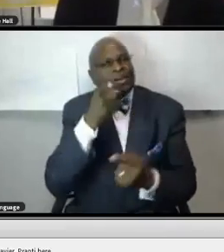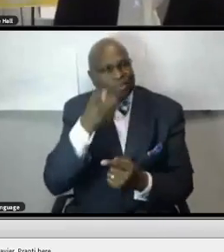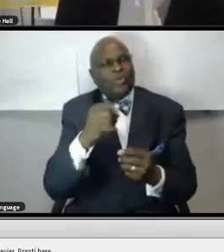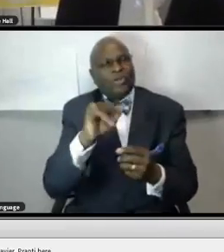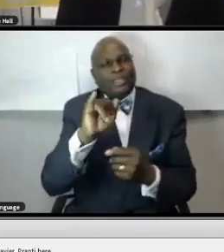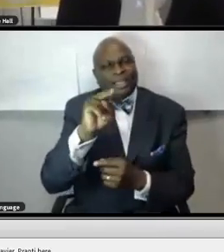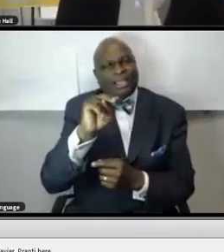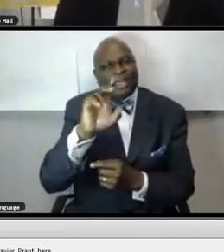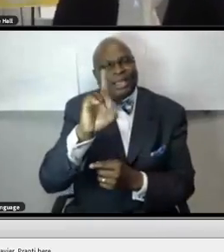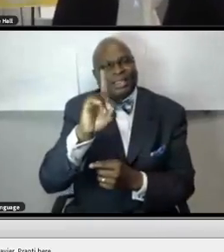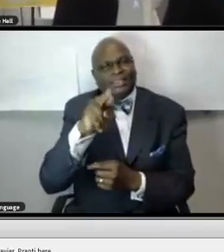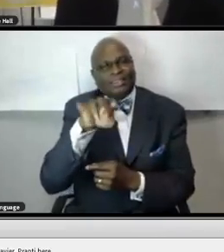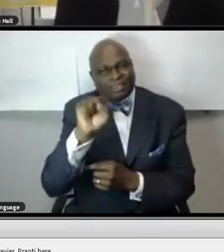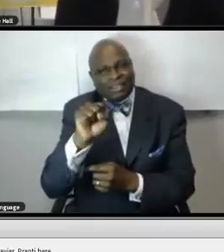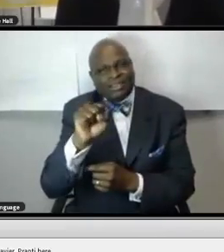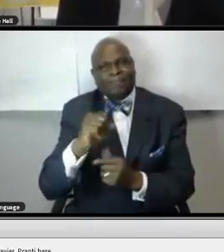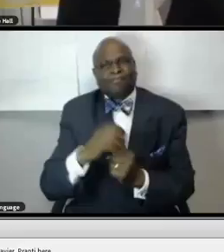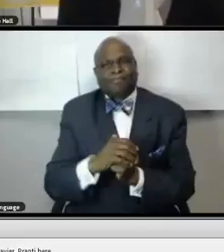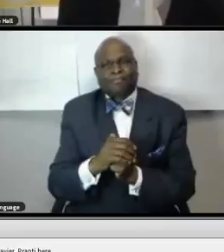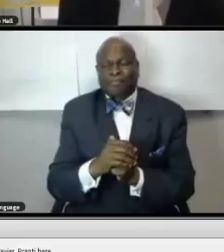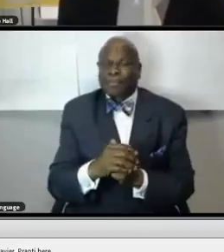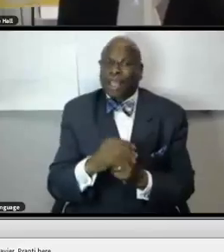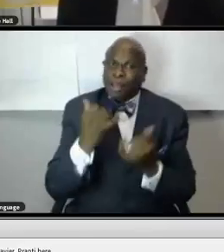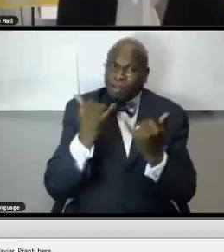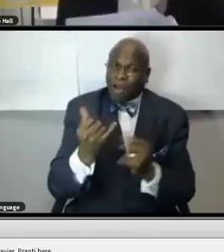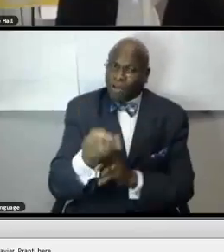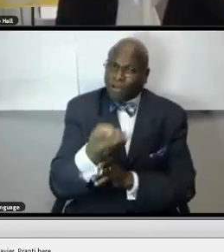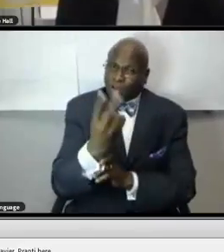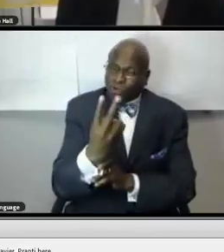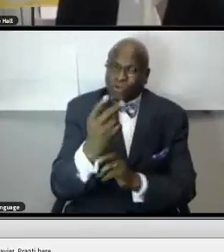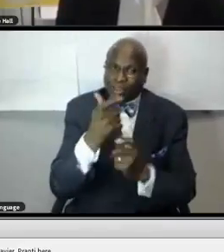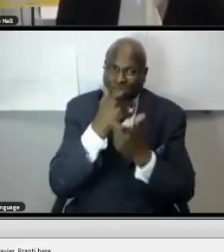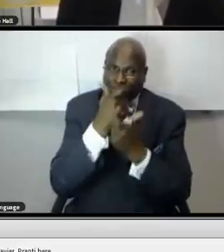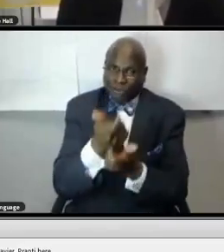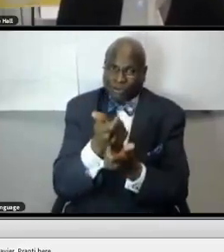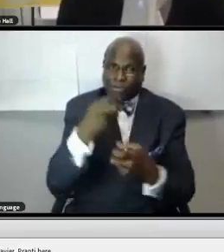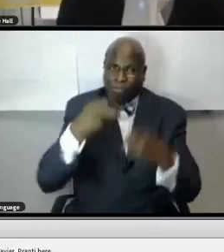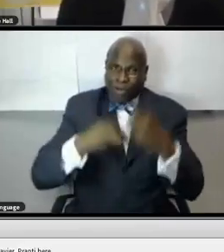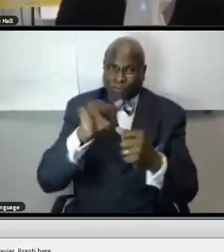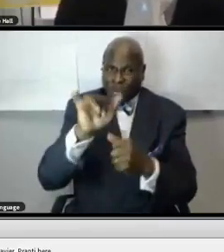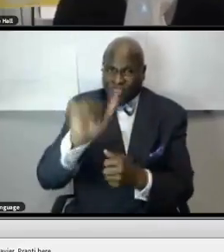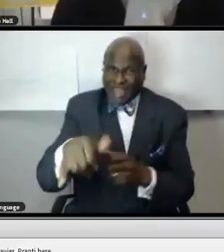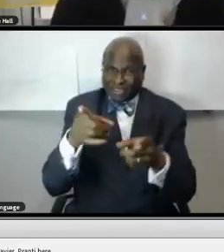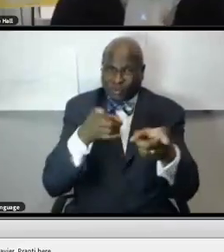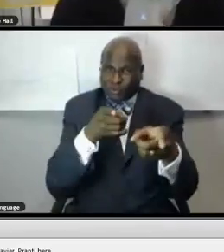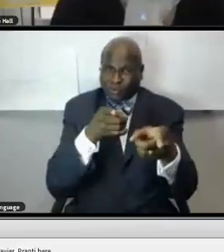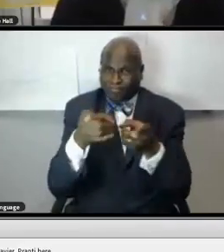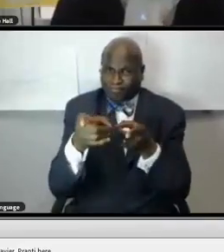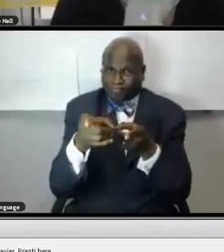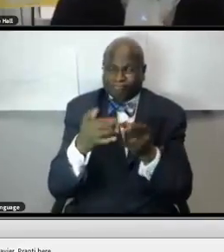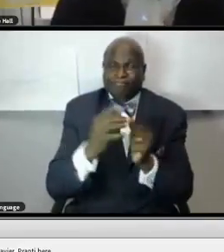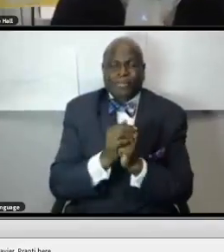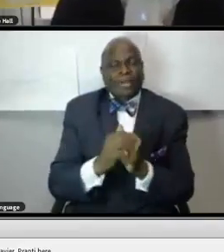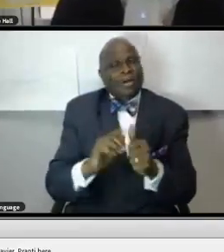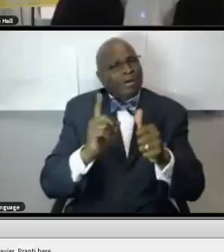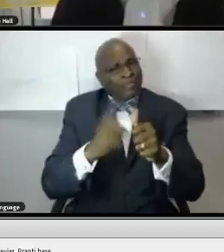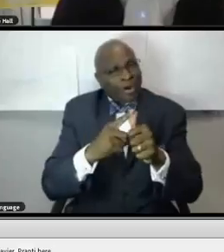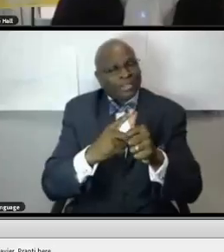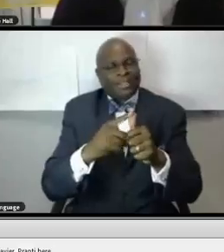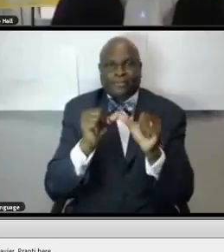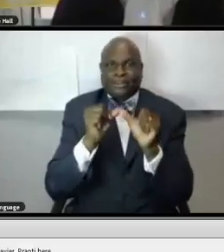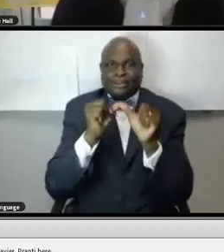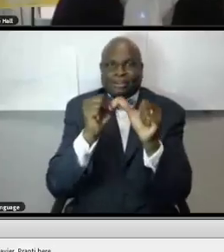be Indigenous. Now, there are two interesting problems with this. One, it perpetuates